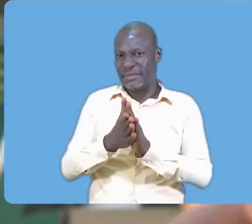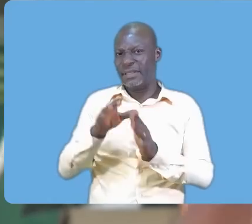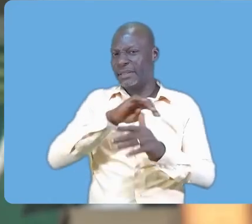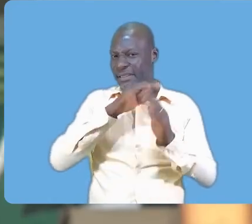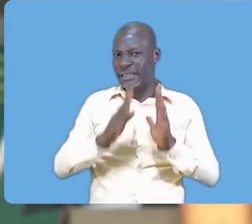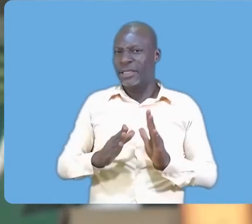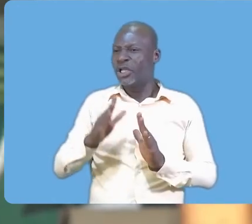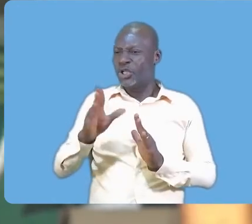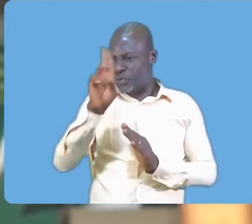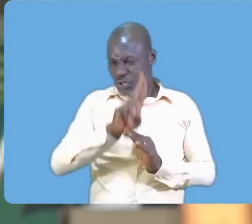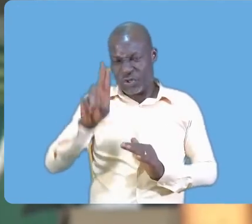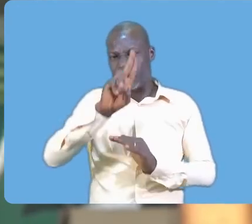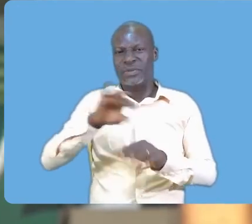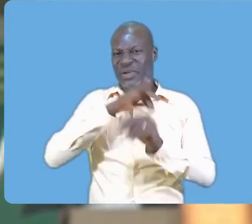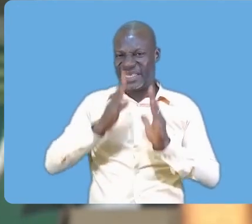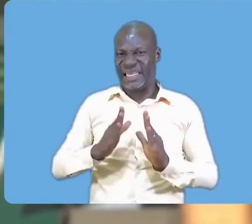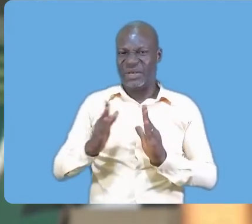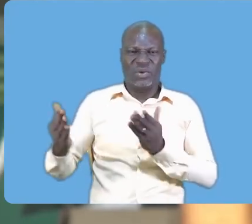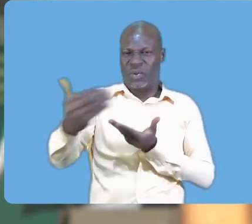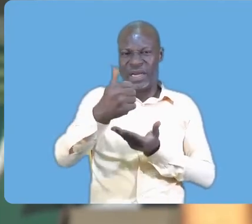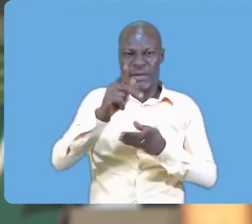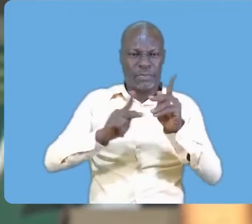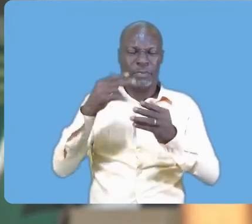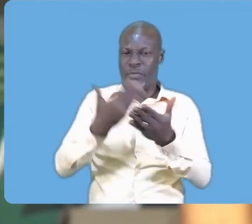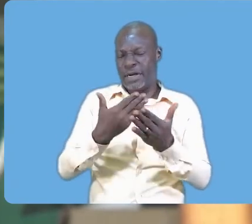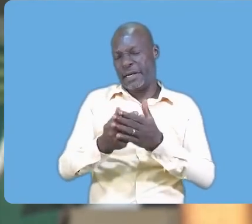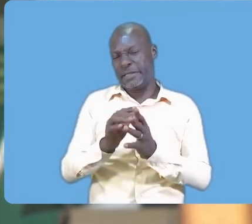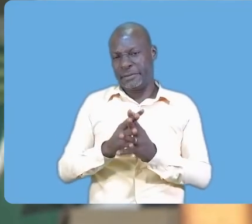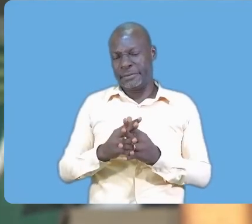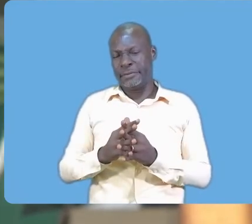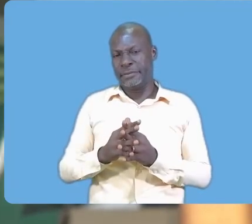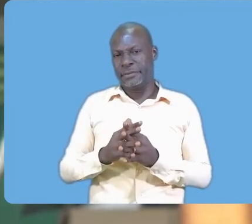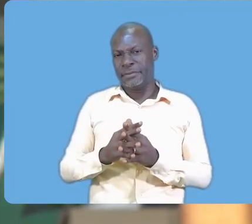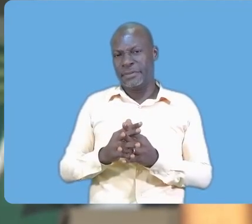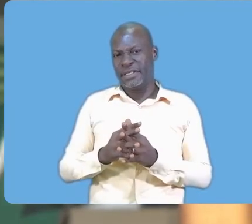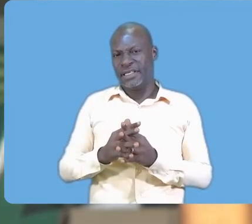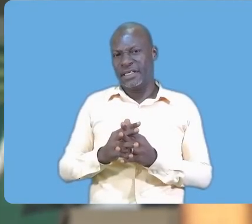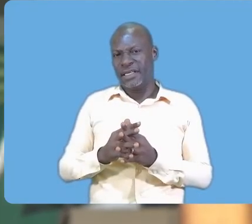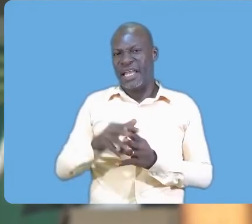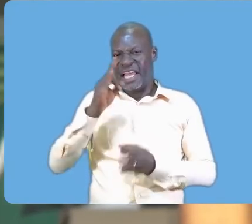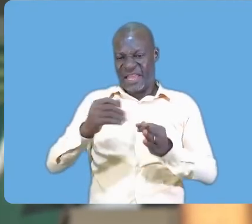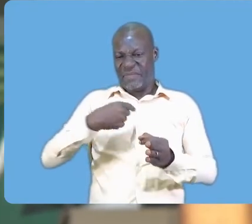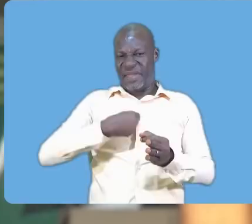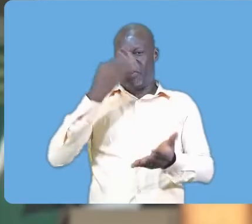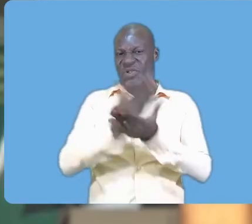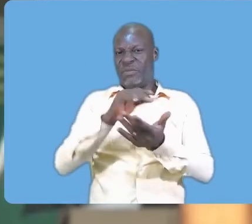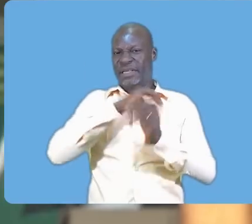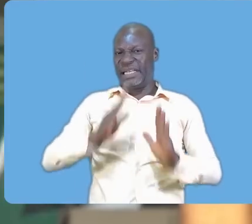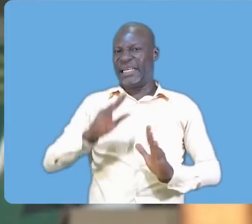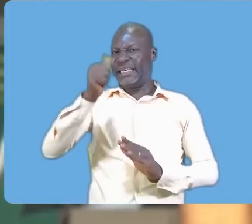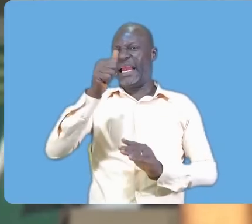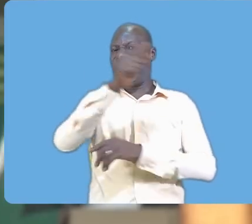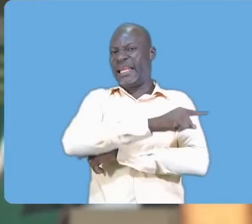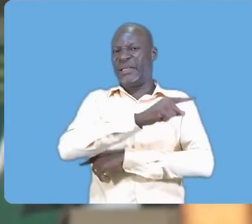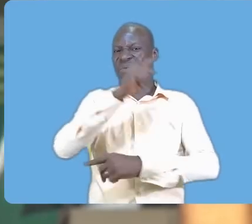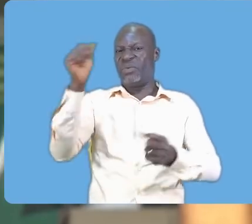Christosom and a jinkrofo sika die. Asamu esi, e wonem ribono. No judge Christosoma, only 10 days, ebe collapse